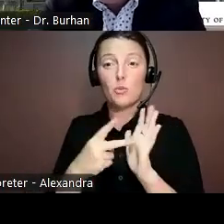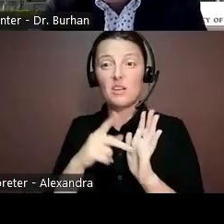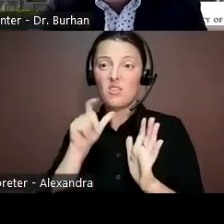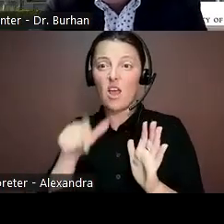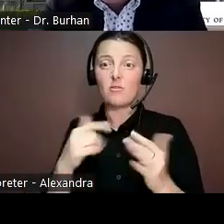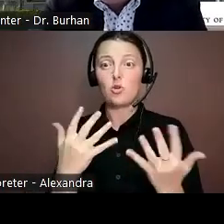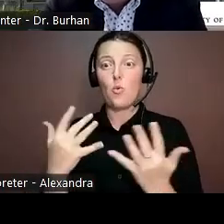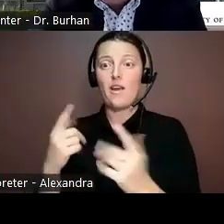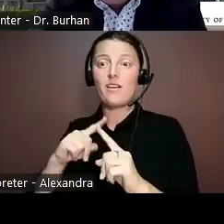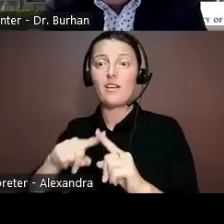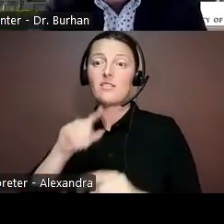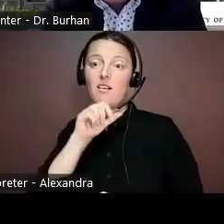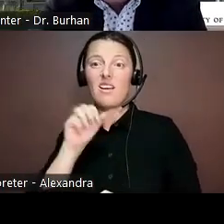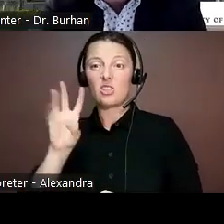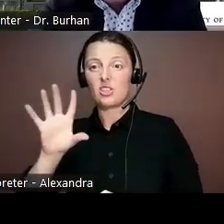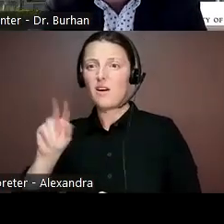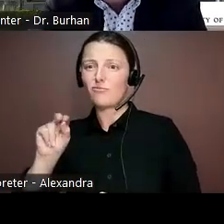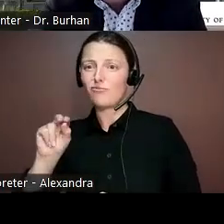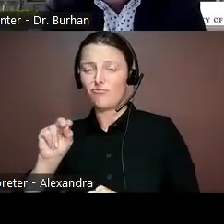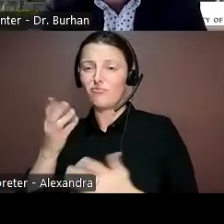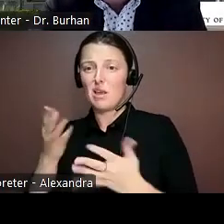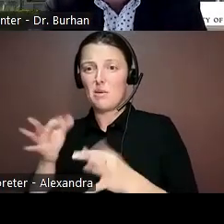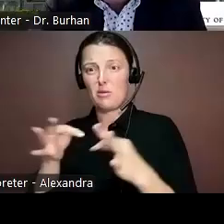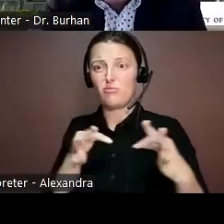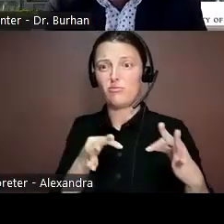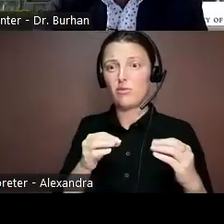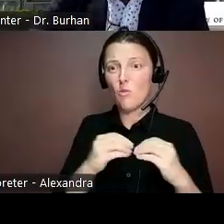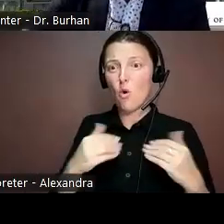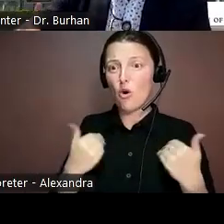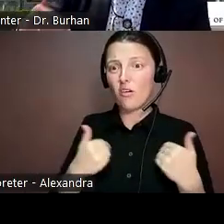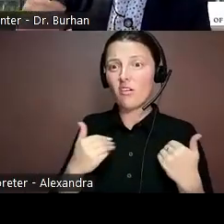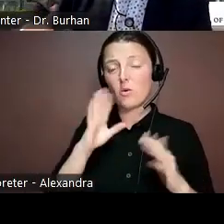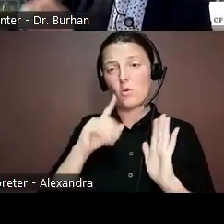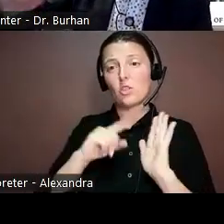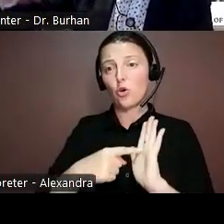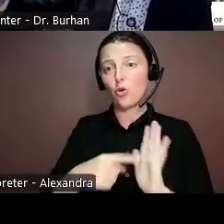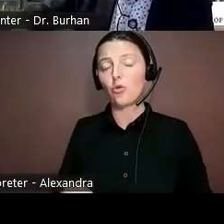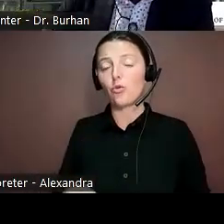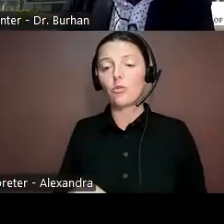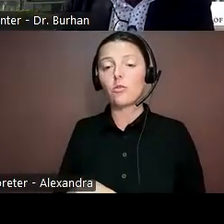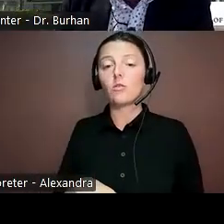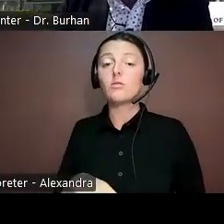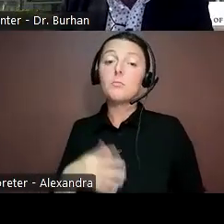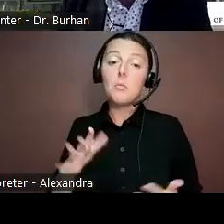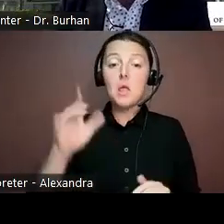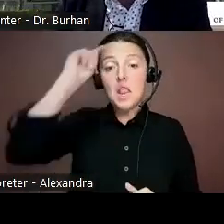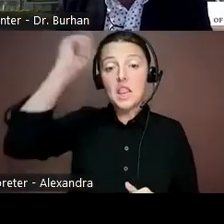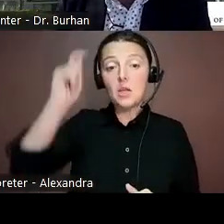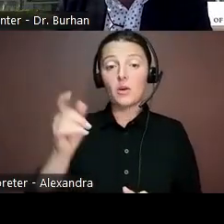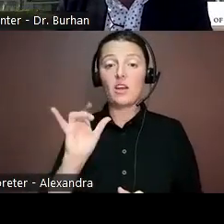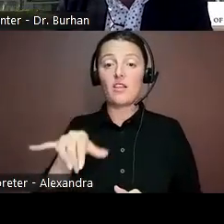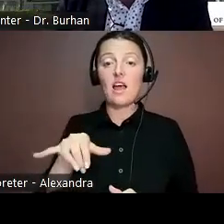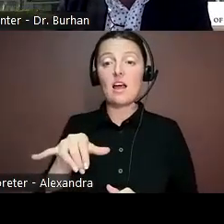start earlier, and in theory, the toxicity that starts at that age